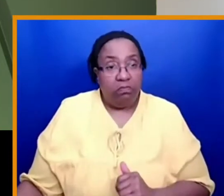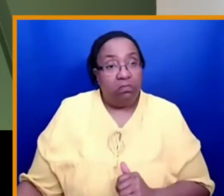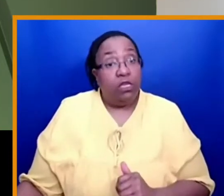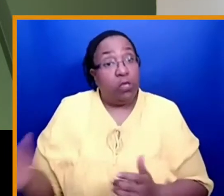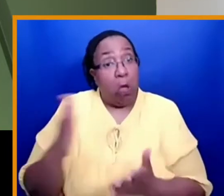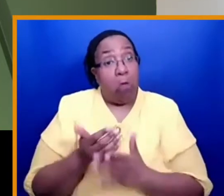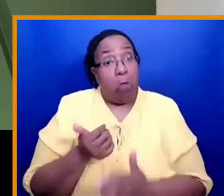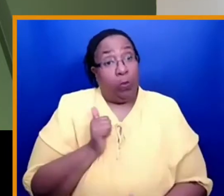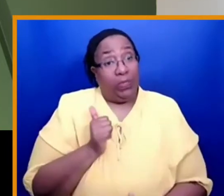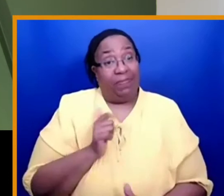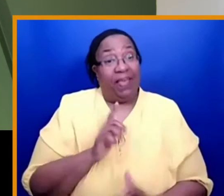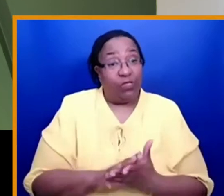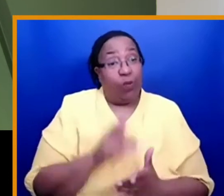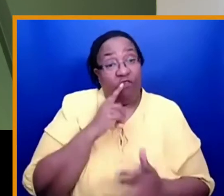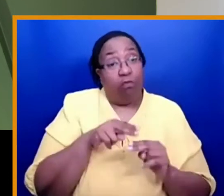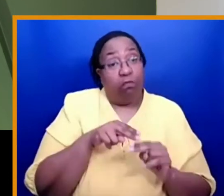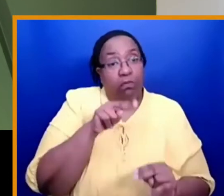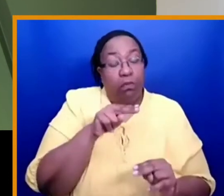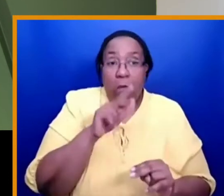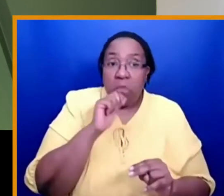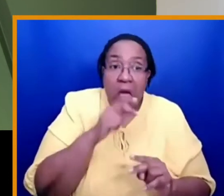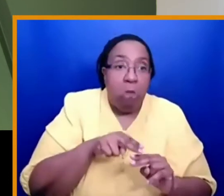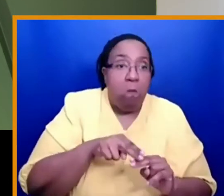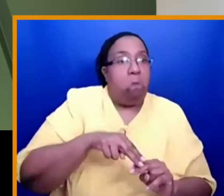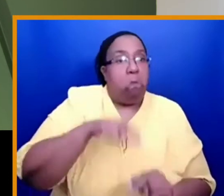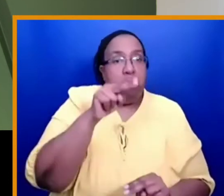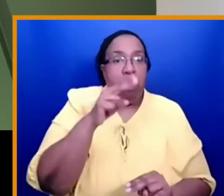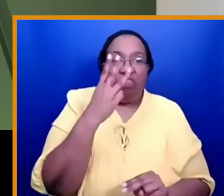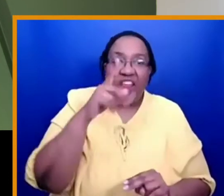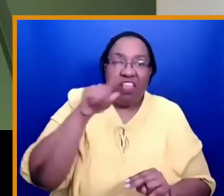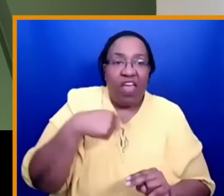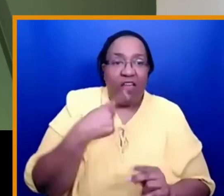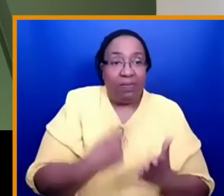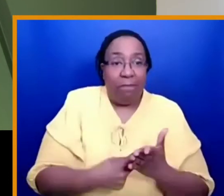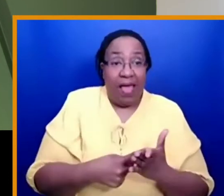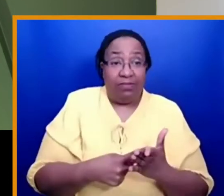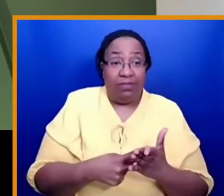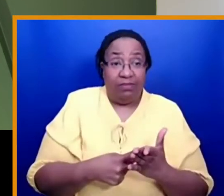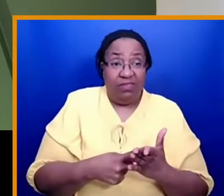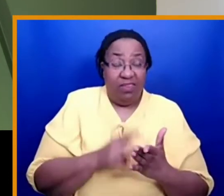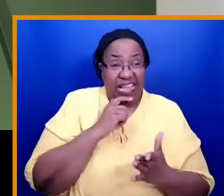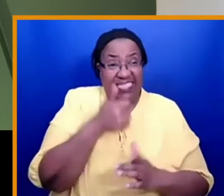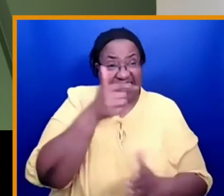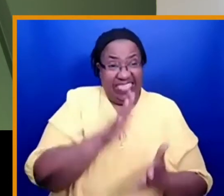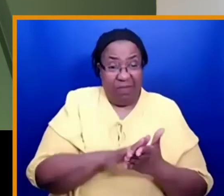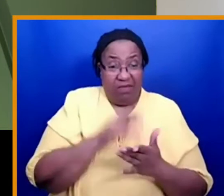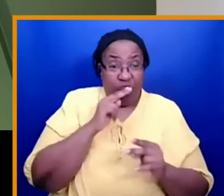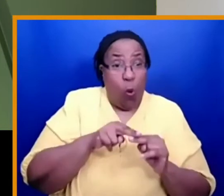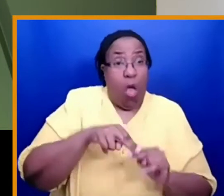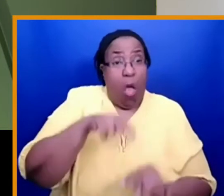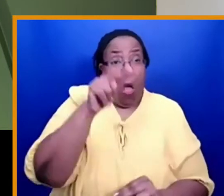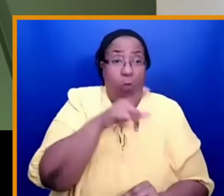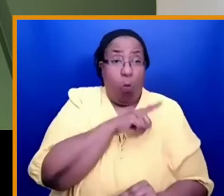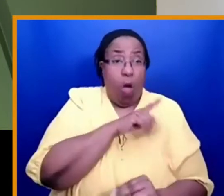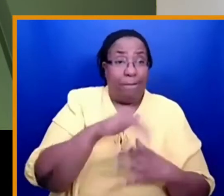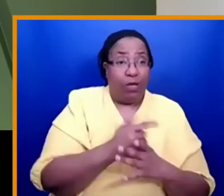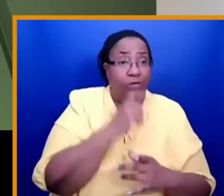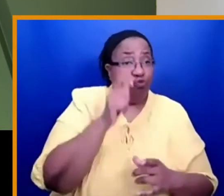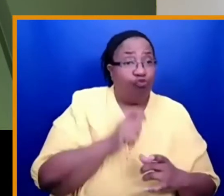to go up to £3,000 a year over the next 6 months. Now, Nigel Farage and climate-denying Conservative